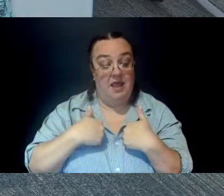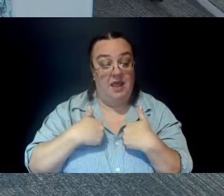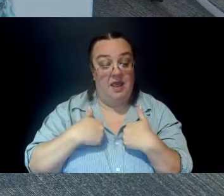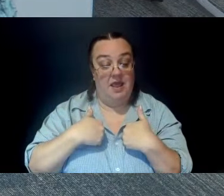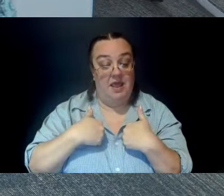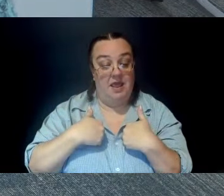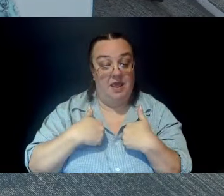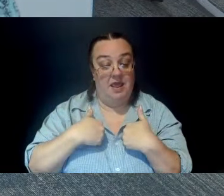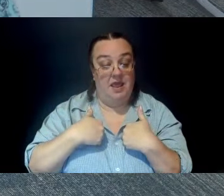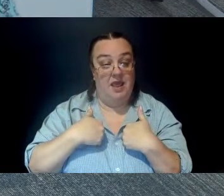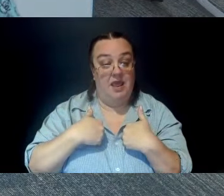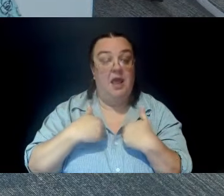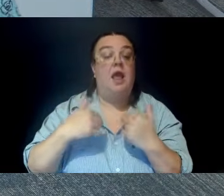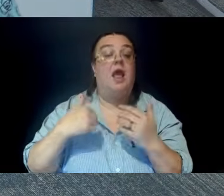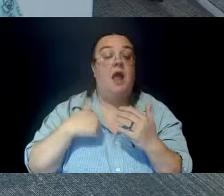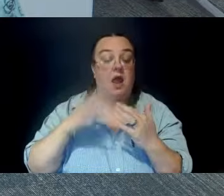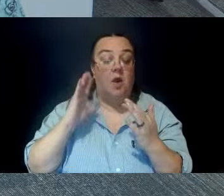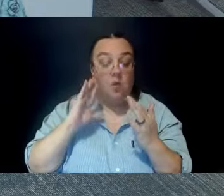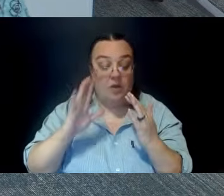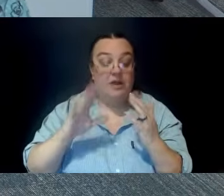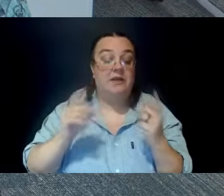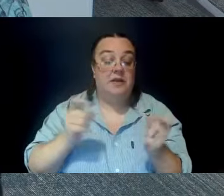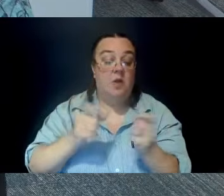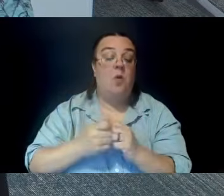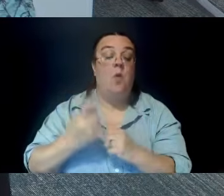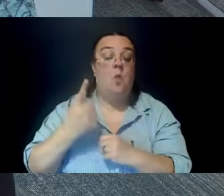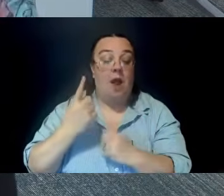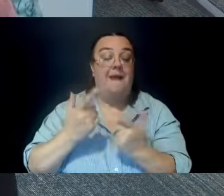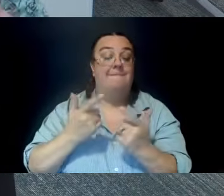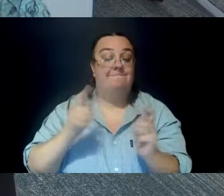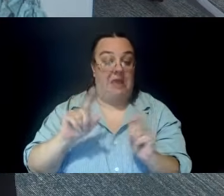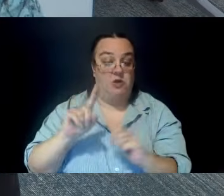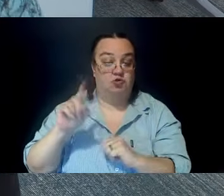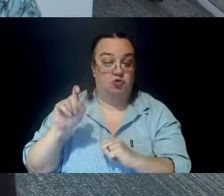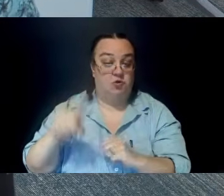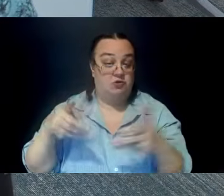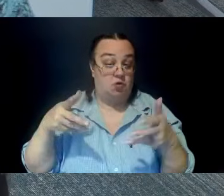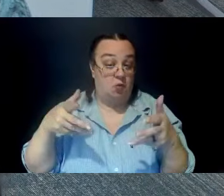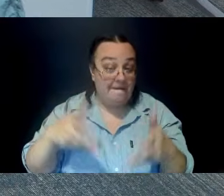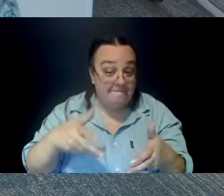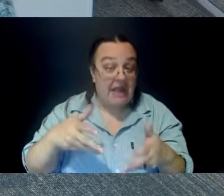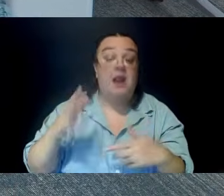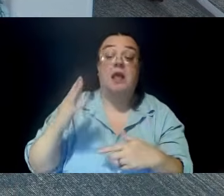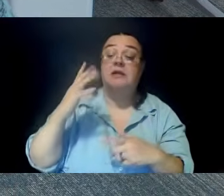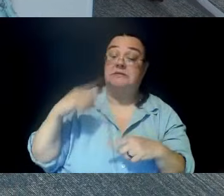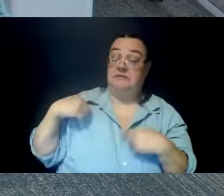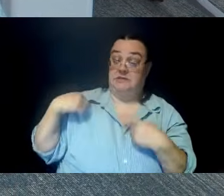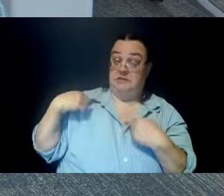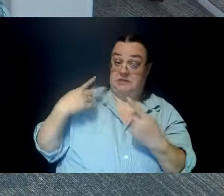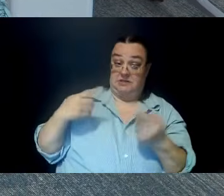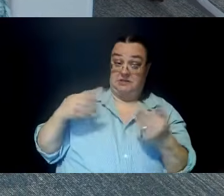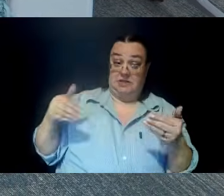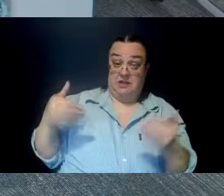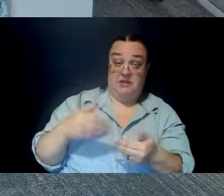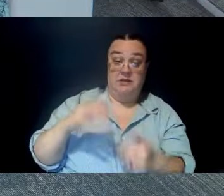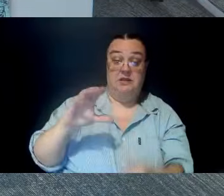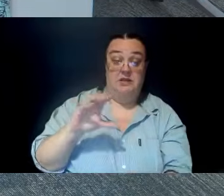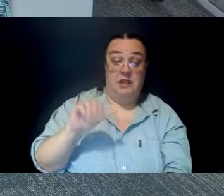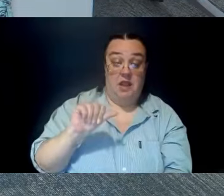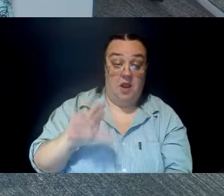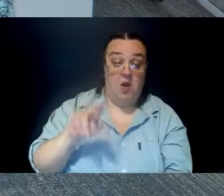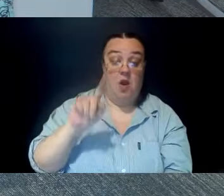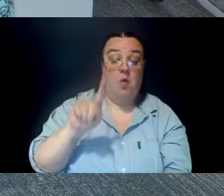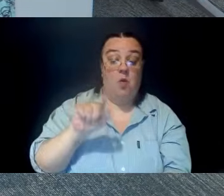I will deal with one major question that remains. Since the introduction of CAR